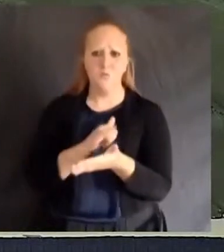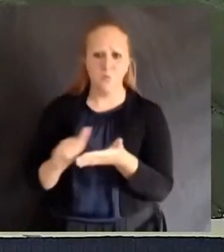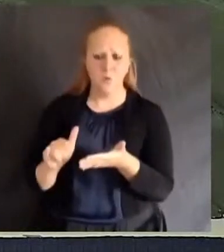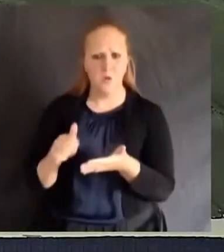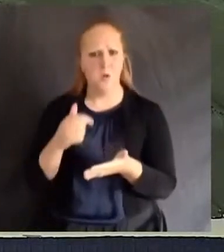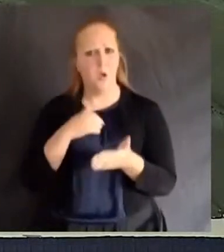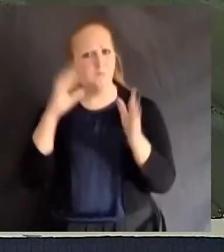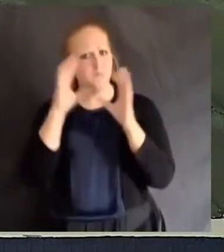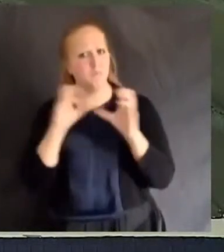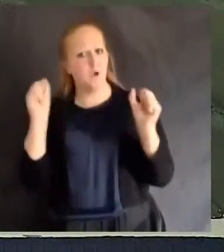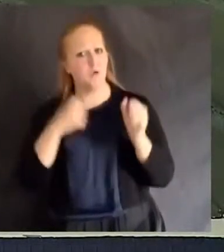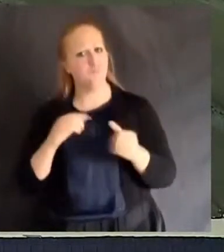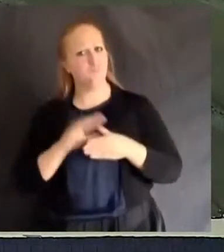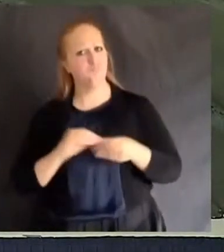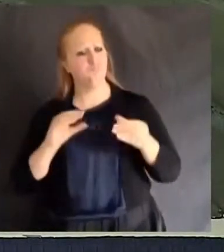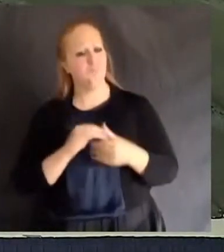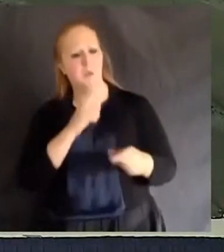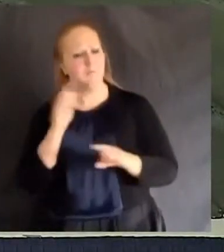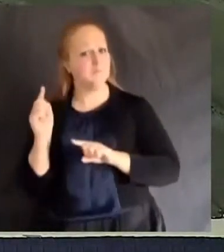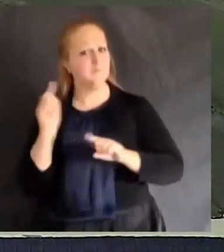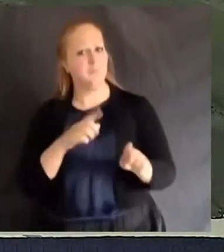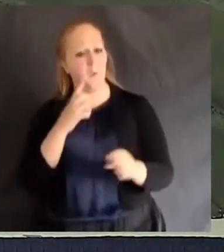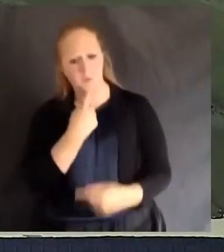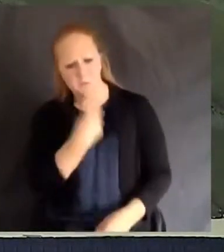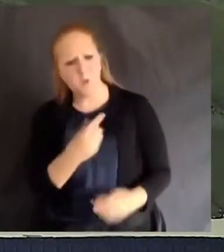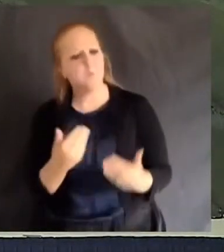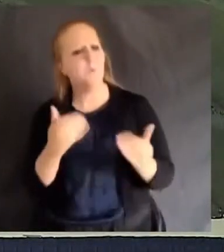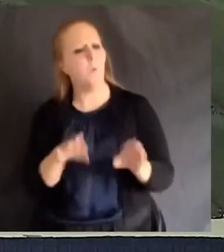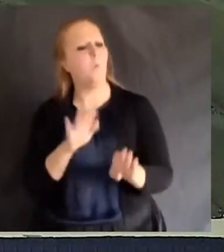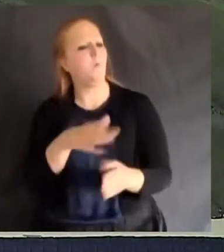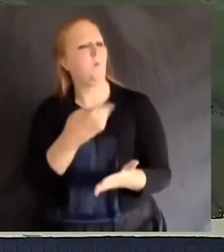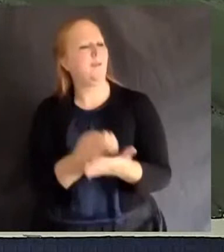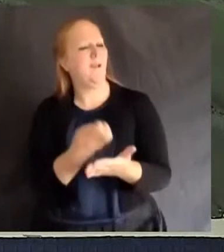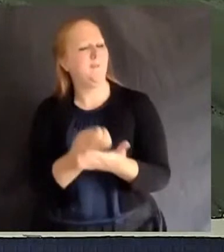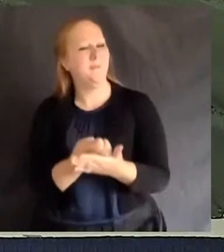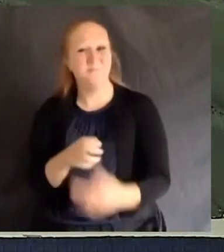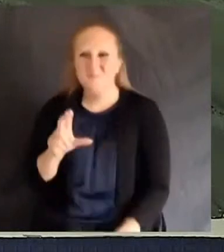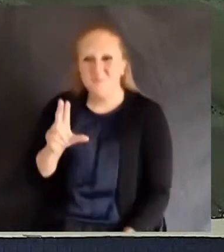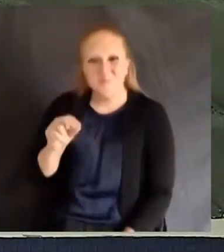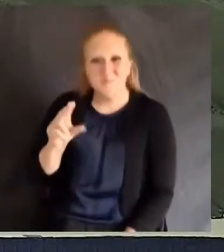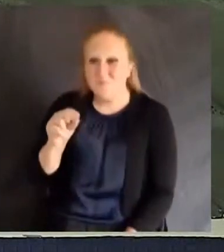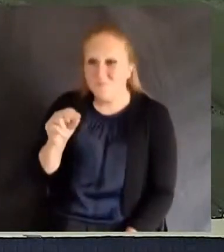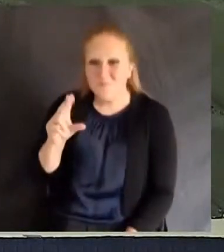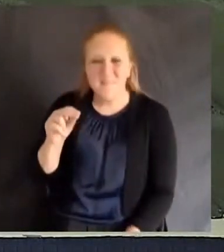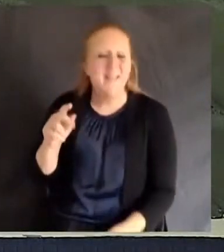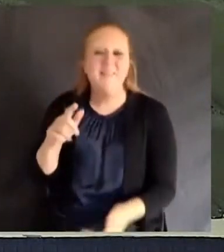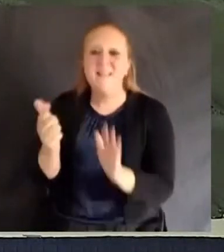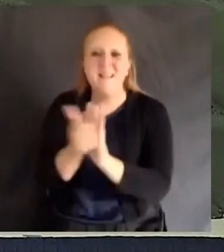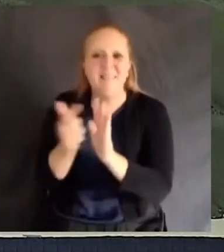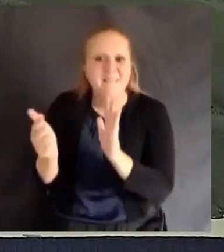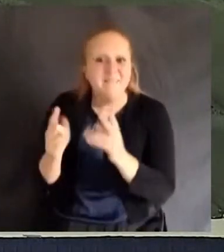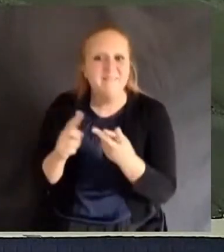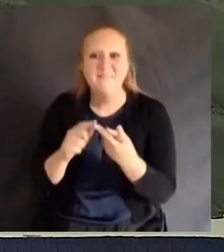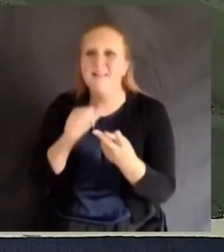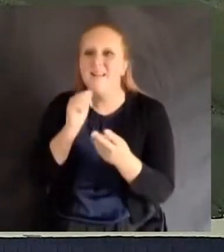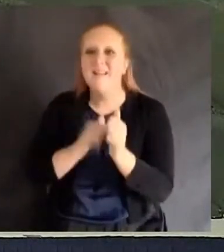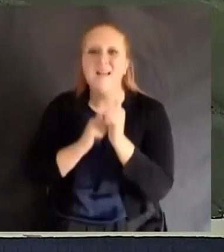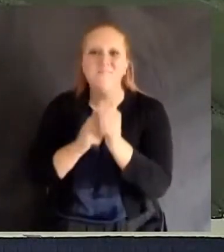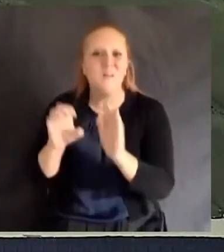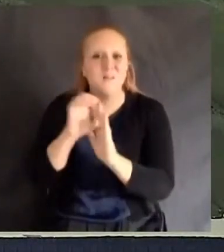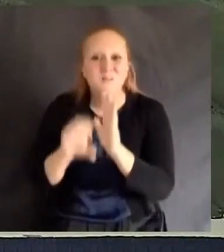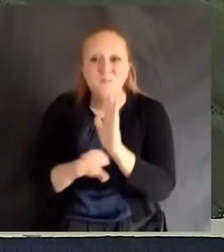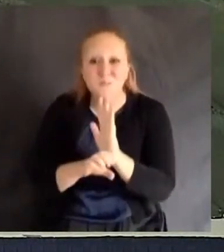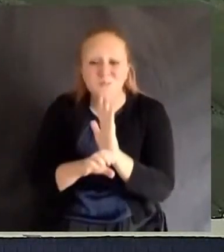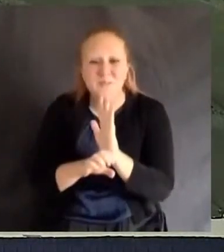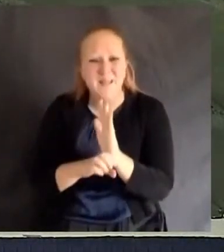the president. I'll tell you when the economy opens. Yeah, no, doesn't work that way. It's not legal. It's not constitutional. And you're not